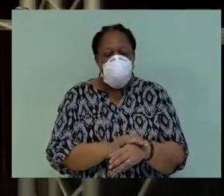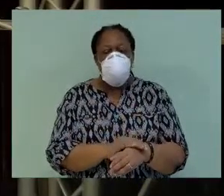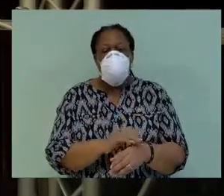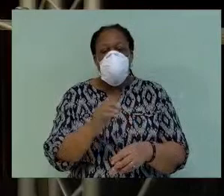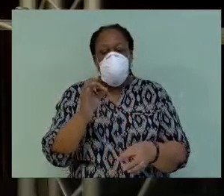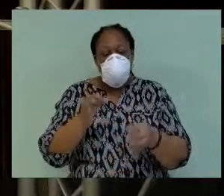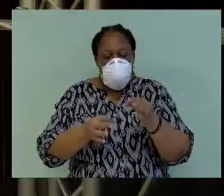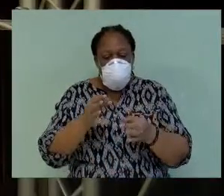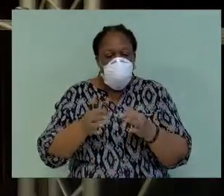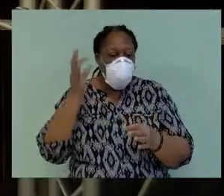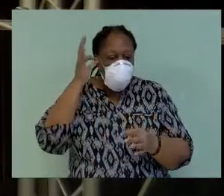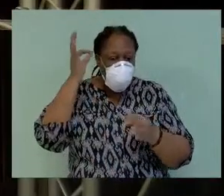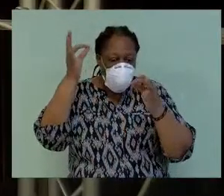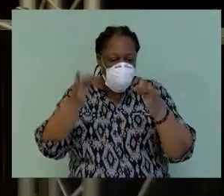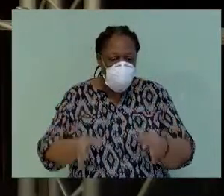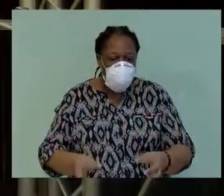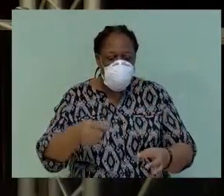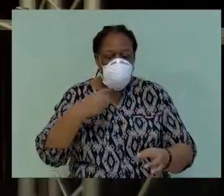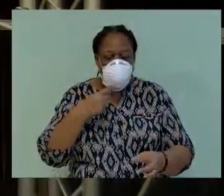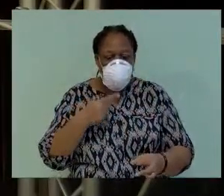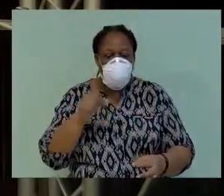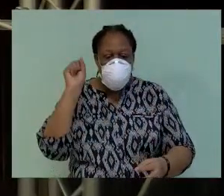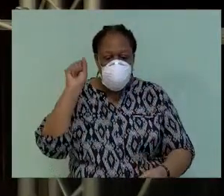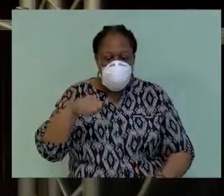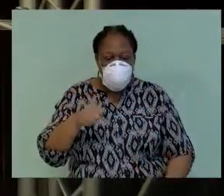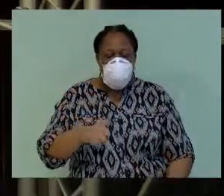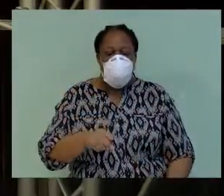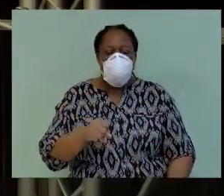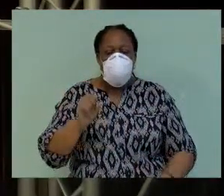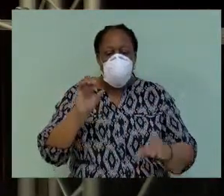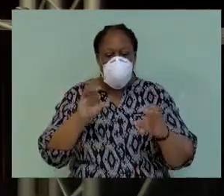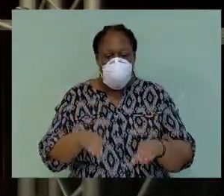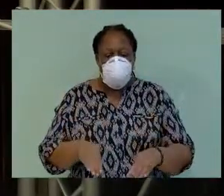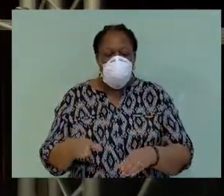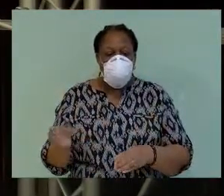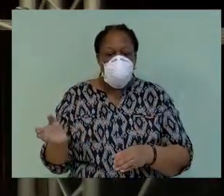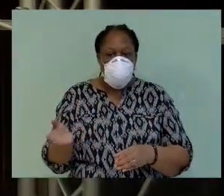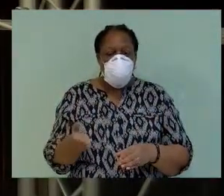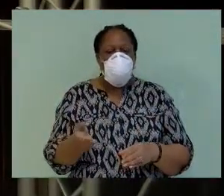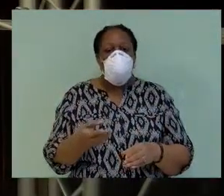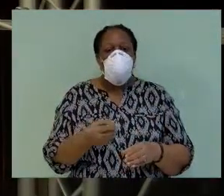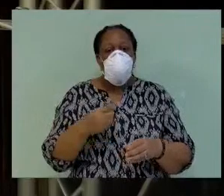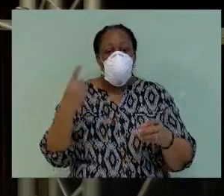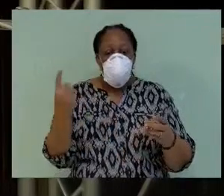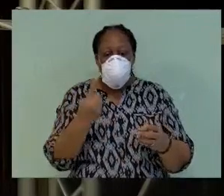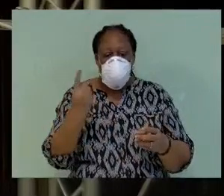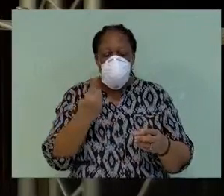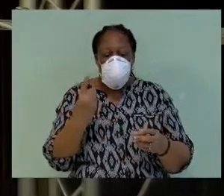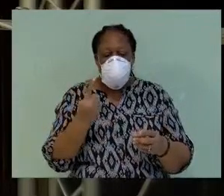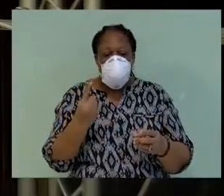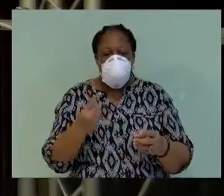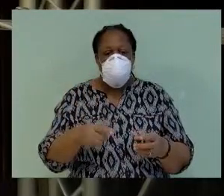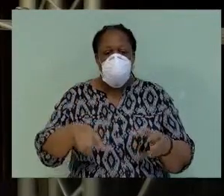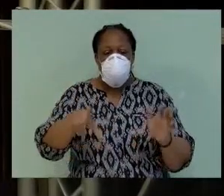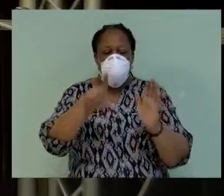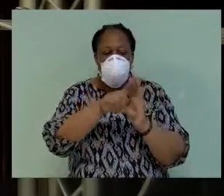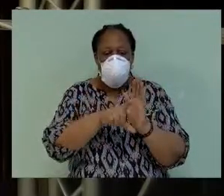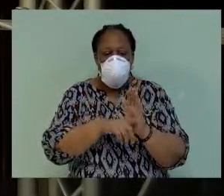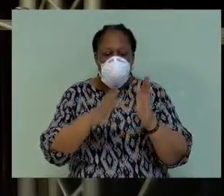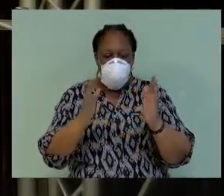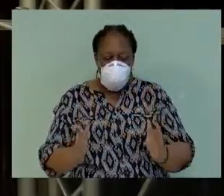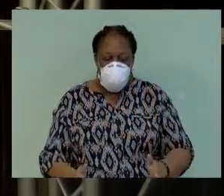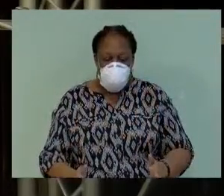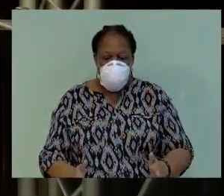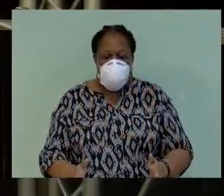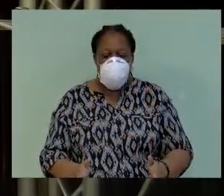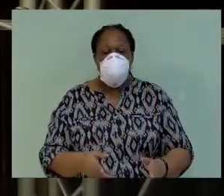to be conducted in person, attendance shall be limited to attorneys, parties, and necessary